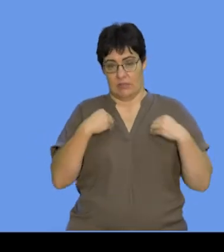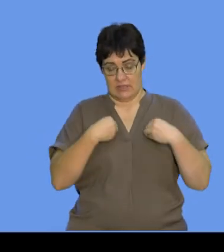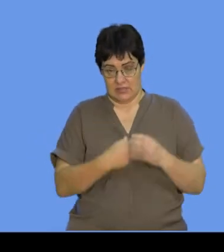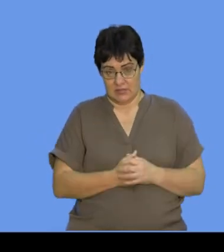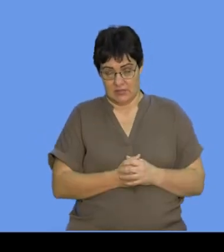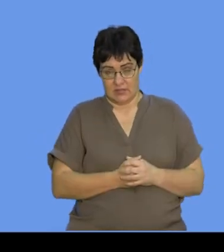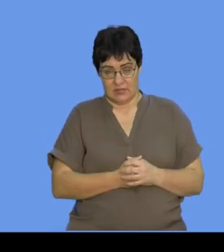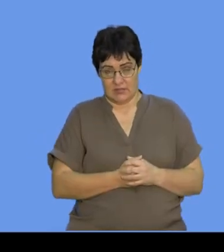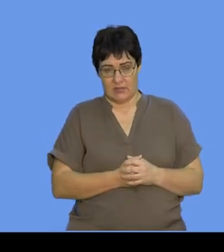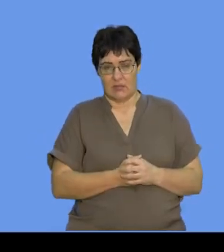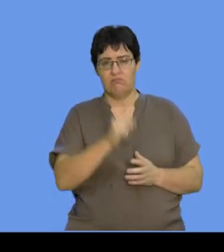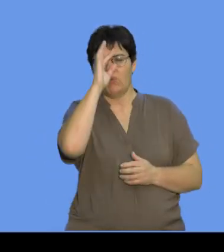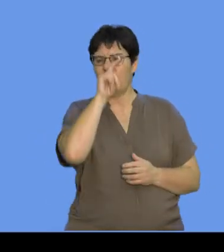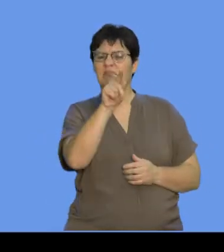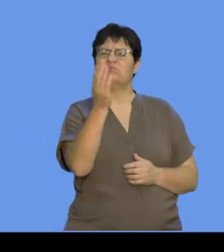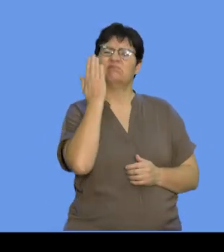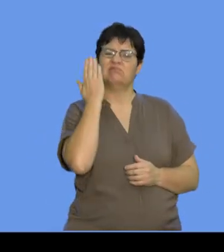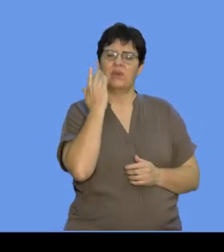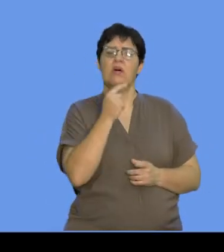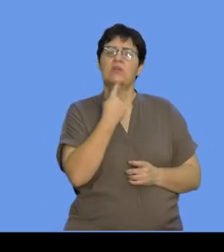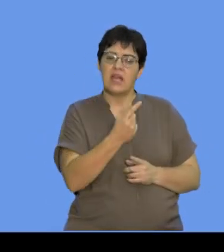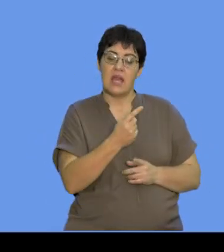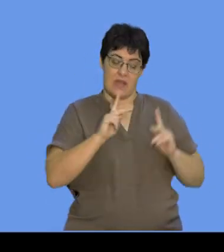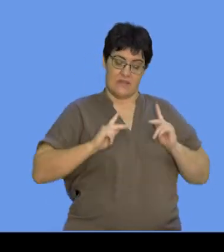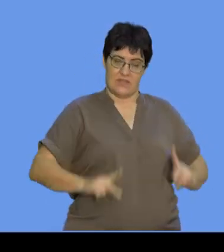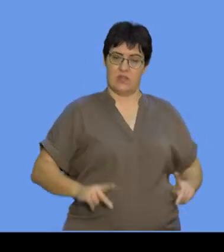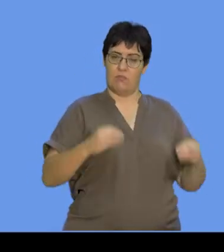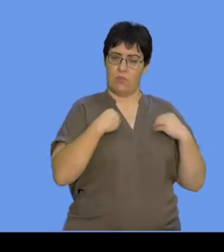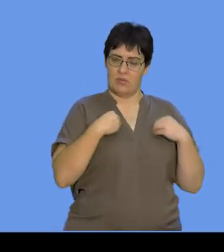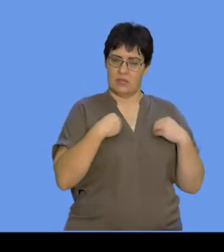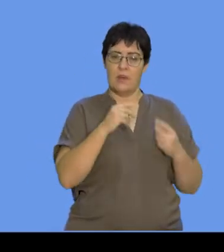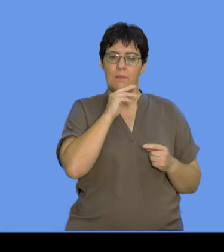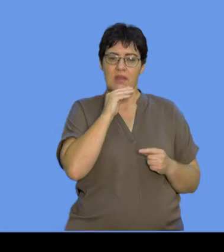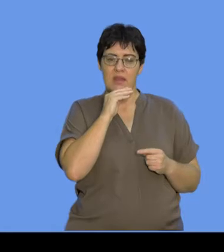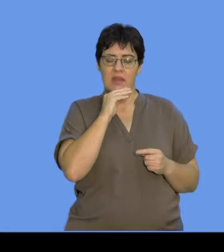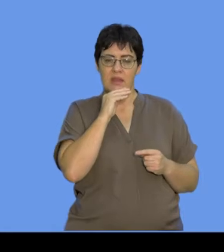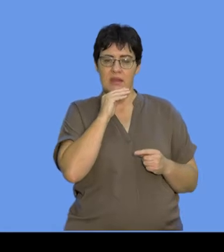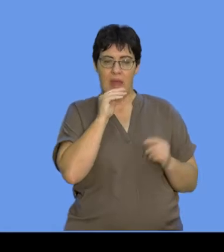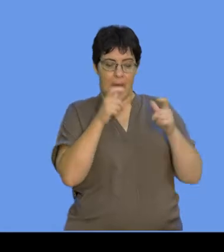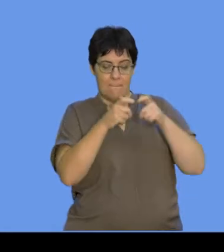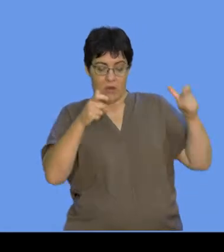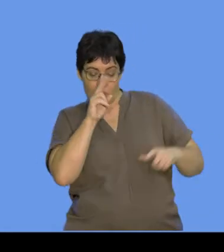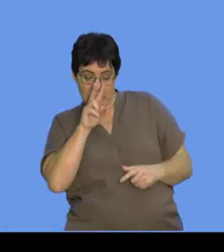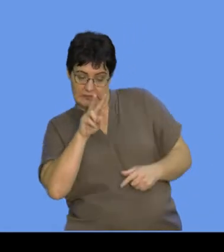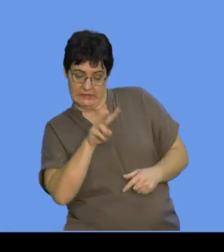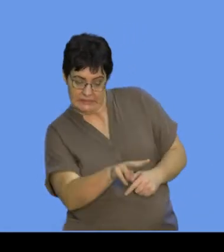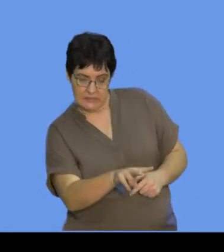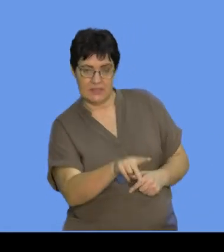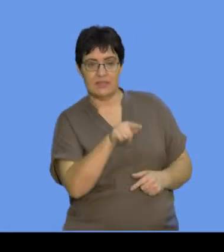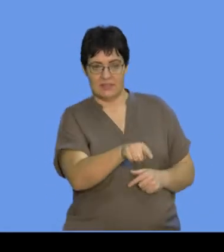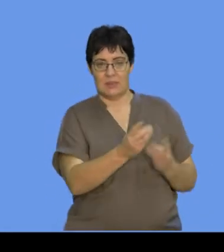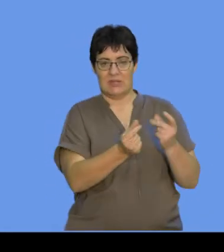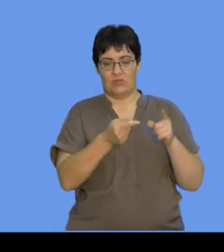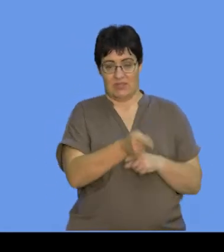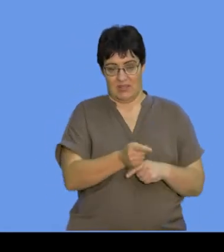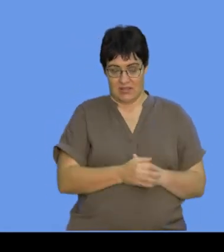And you remember very well, when we talk about physical properties, we're talking about the macroscopic properties of